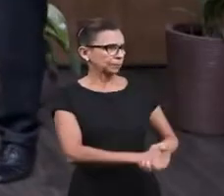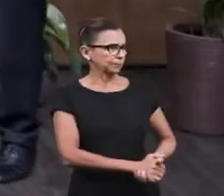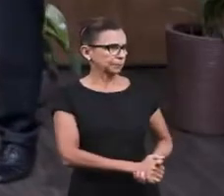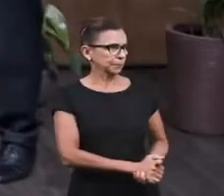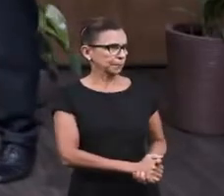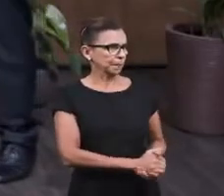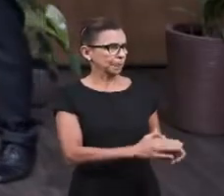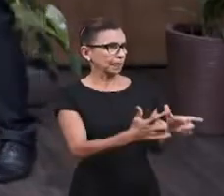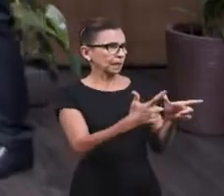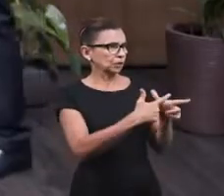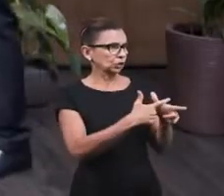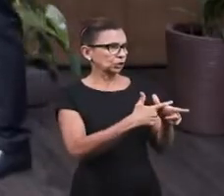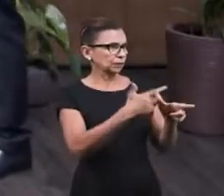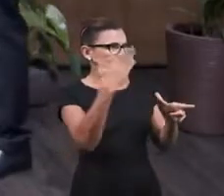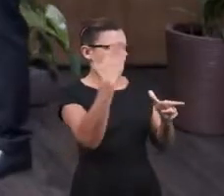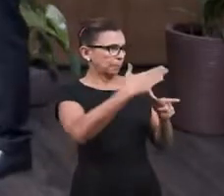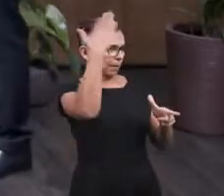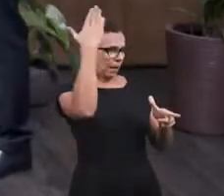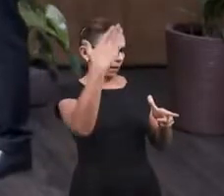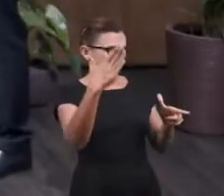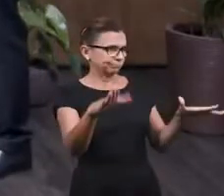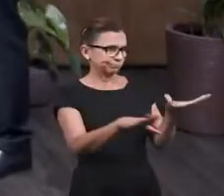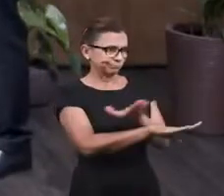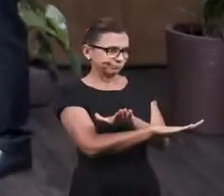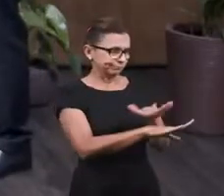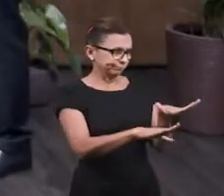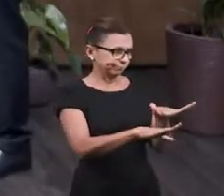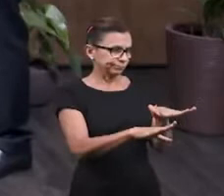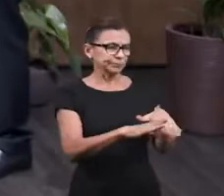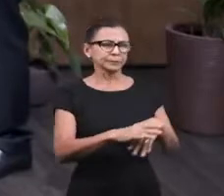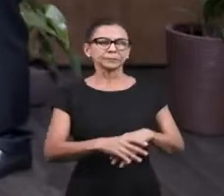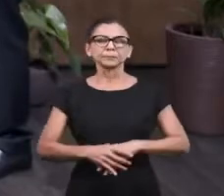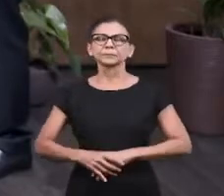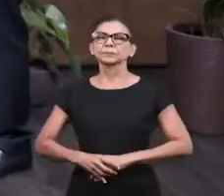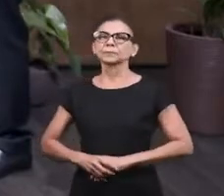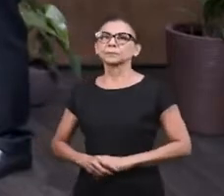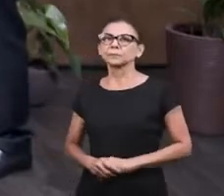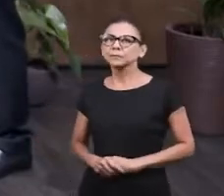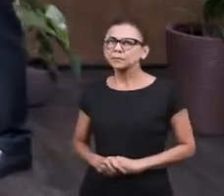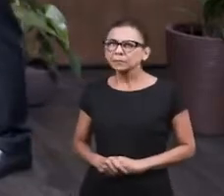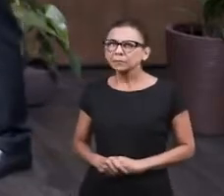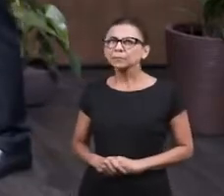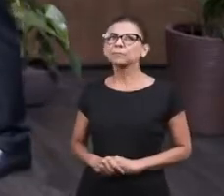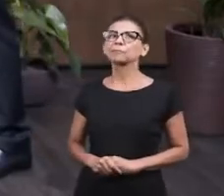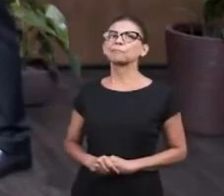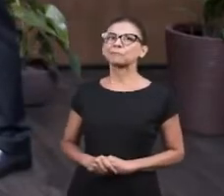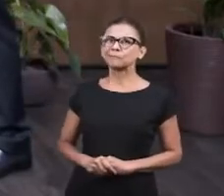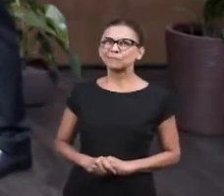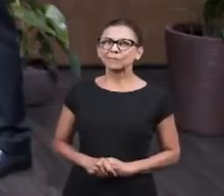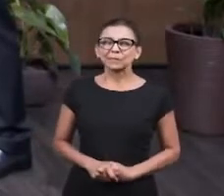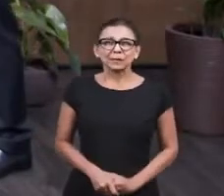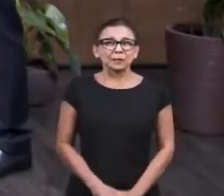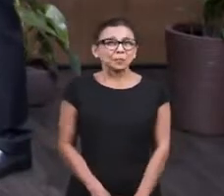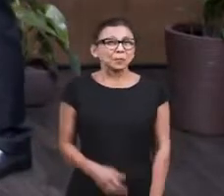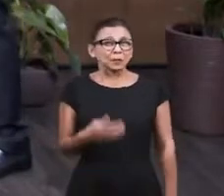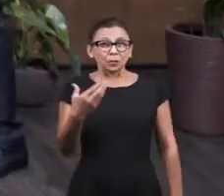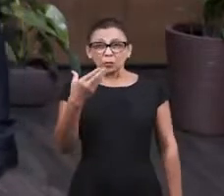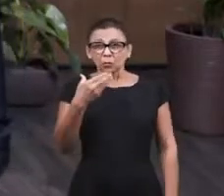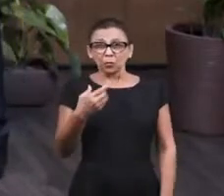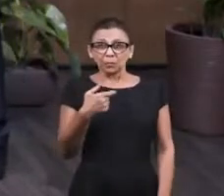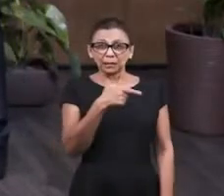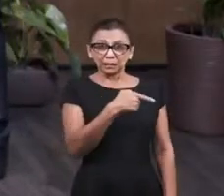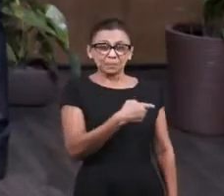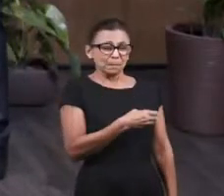forgiving the debt. The Bible says that the master was moved with